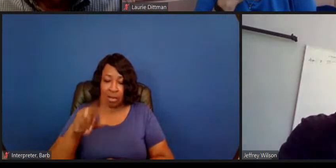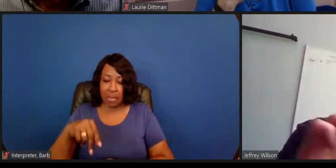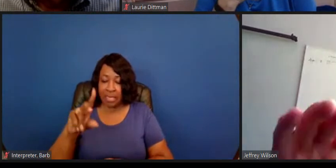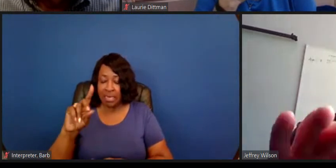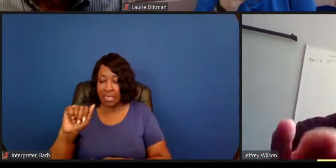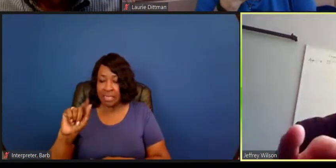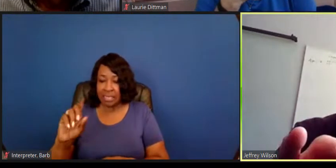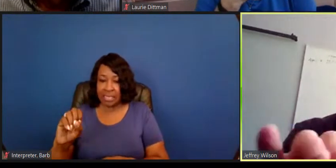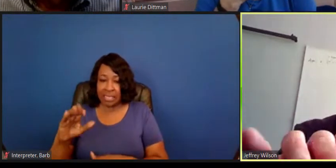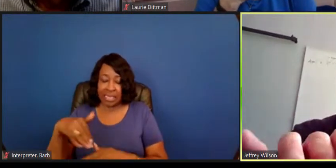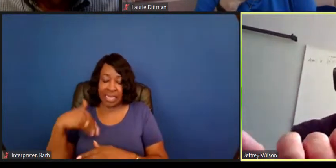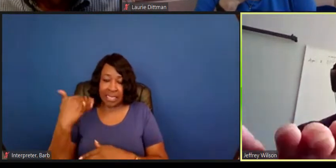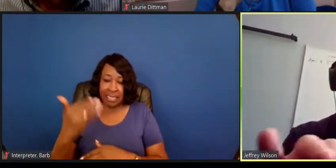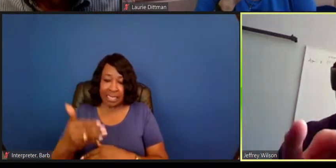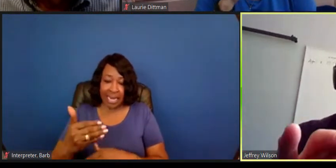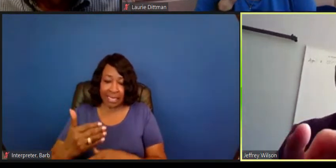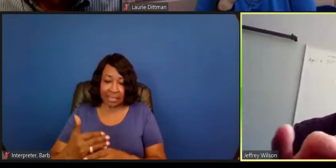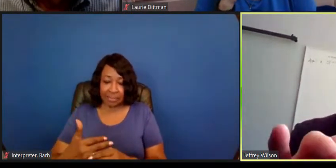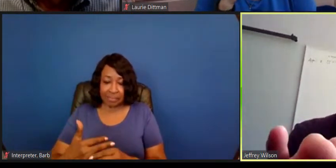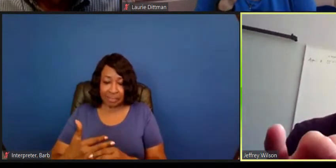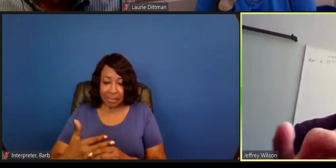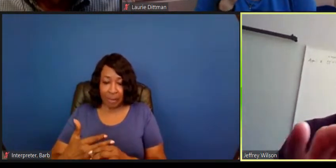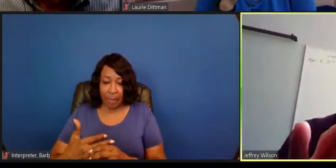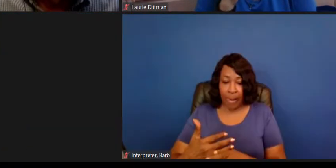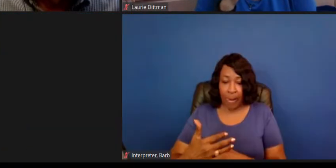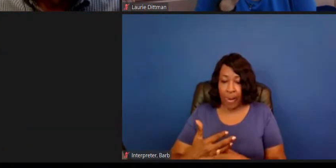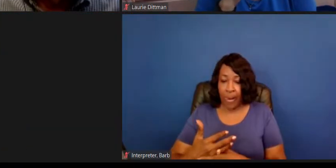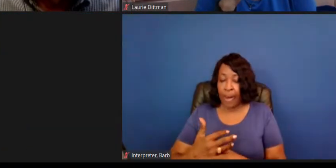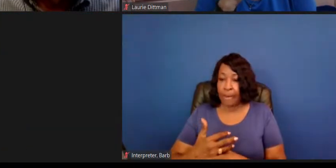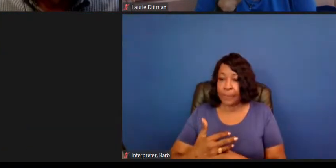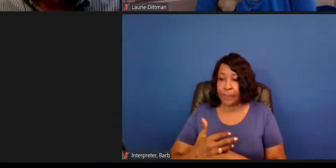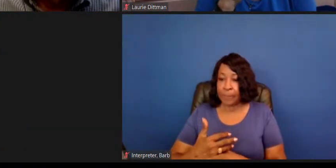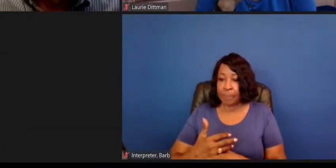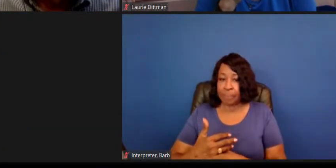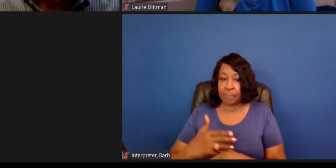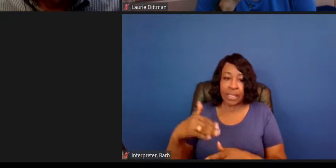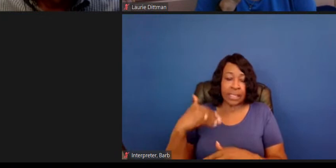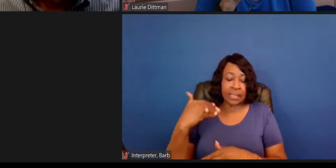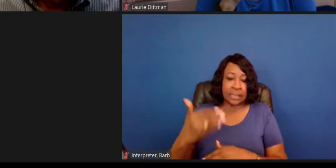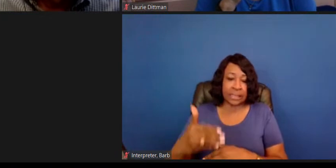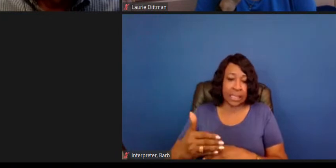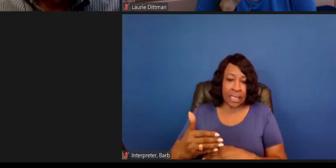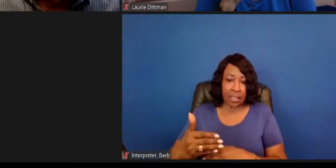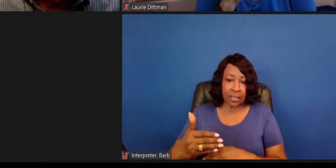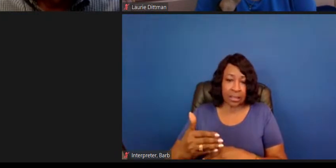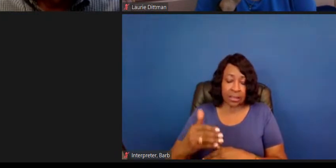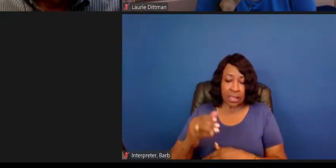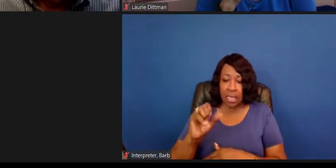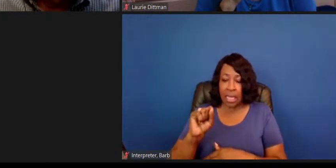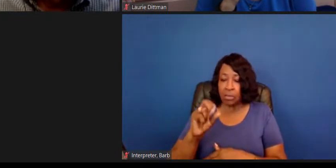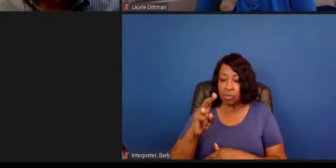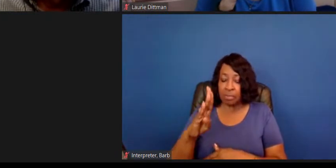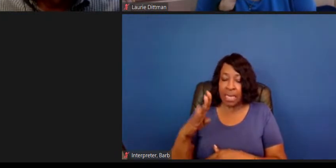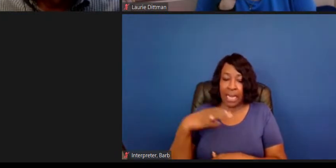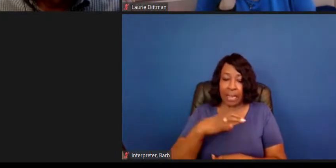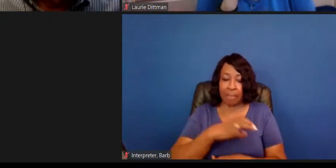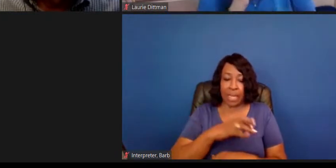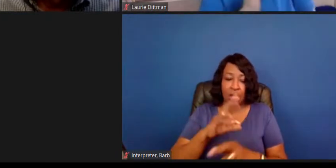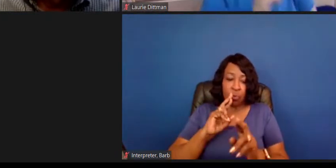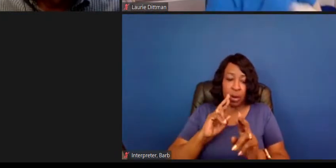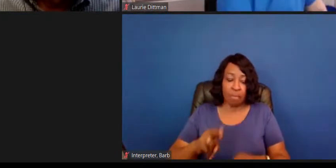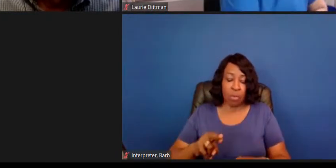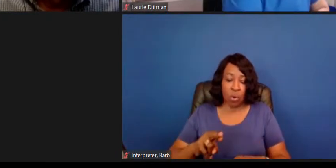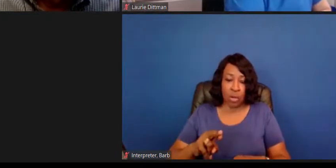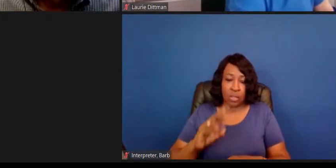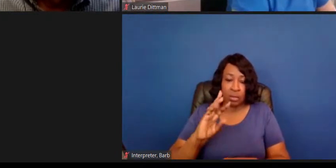Up Thanks, next. everybody. Appreciate you. Thank you. Up next is the subcommittee reports.